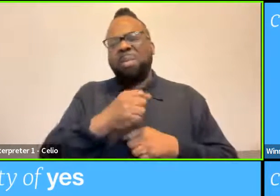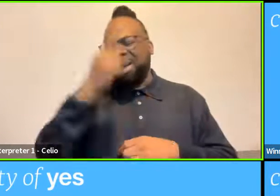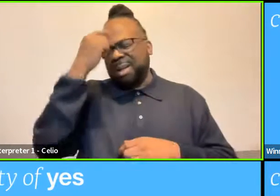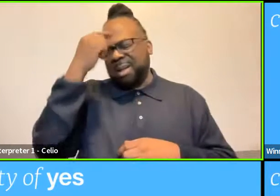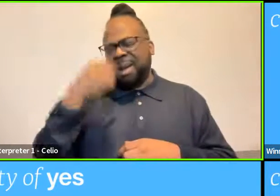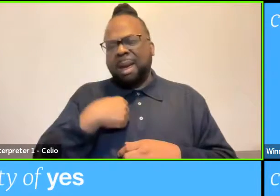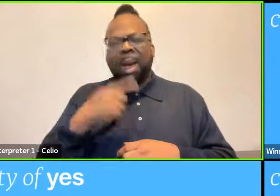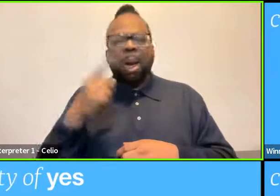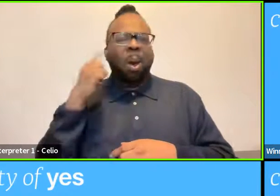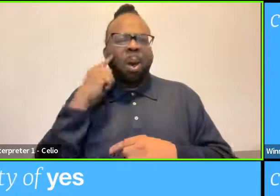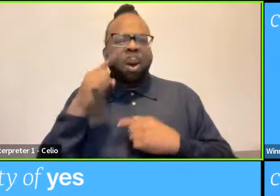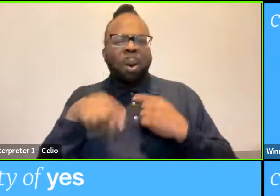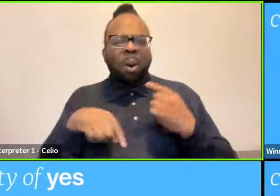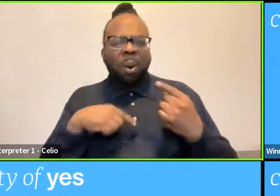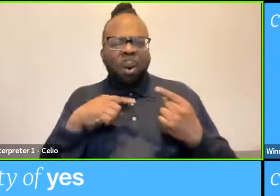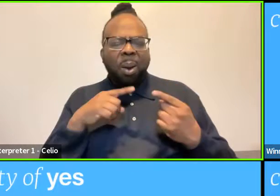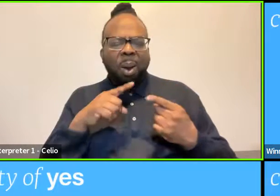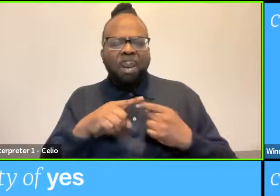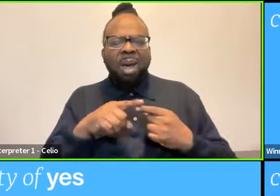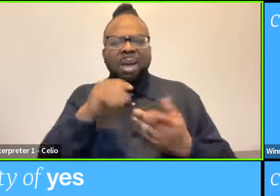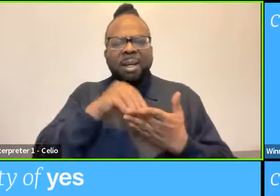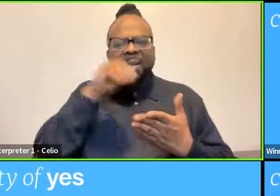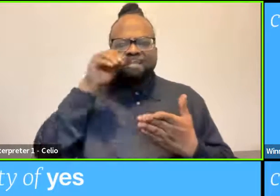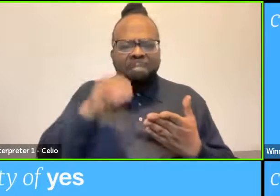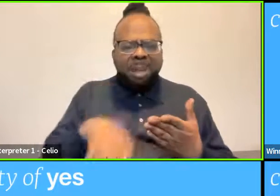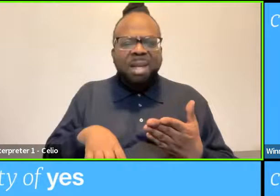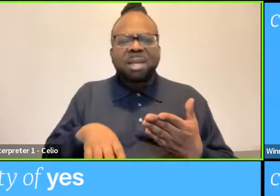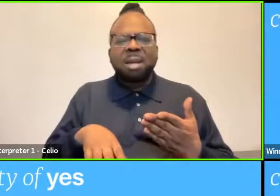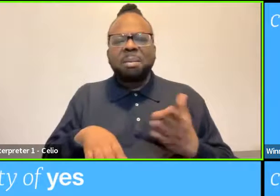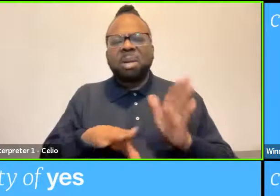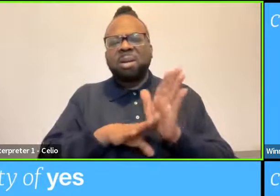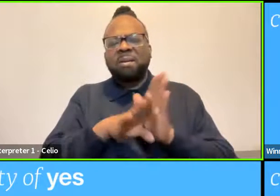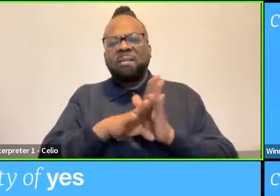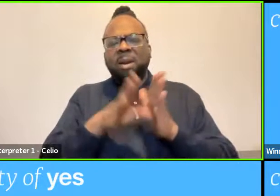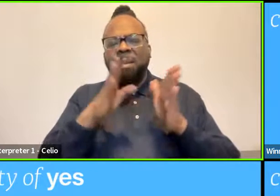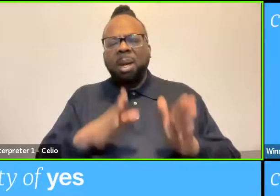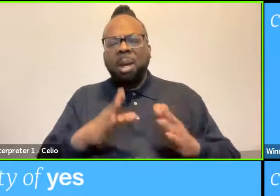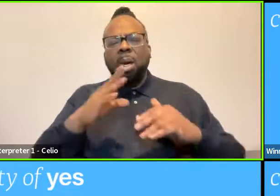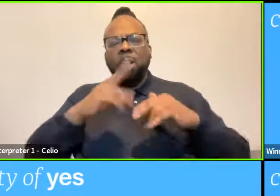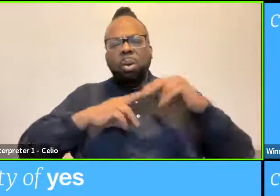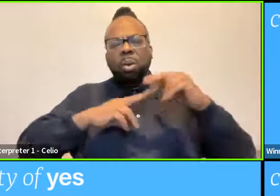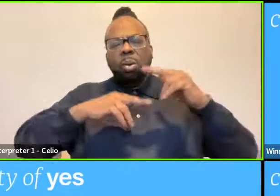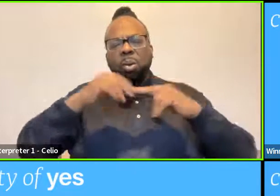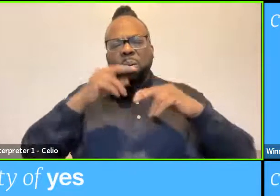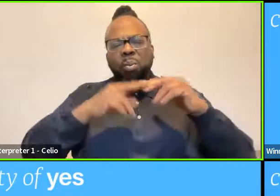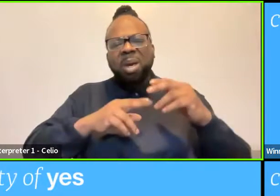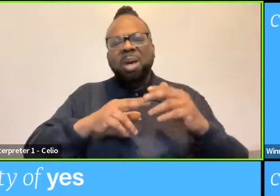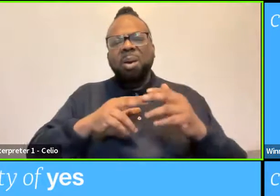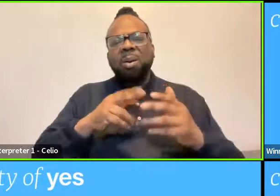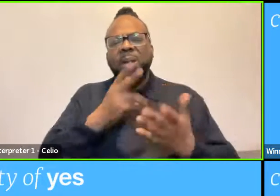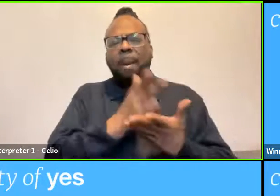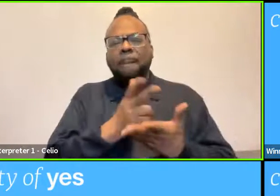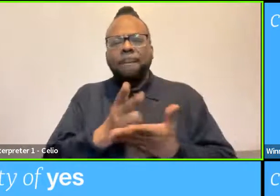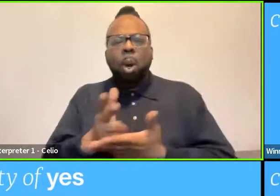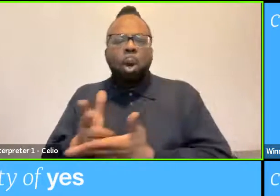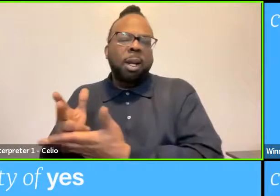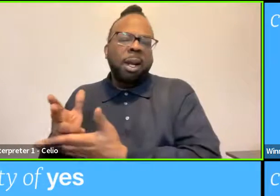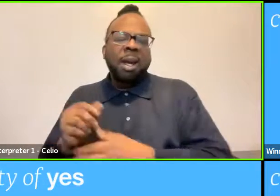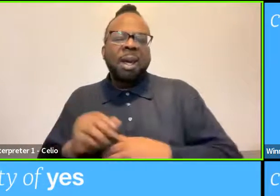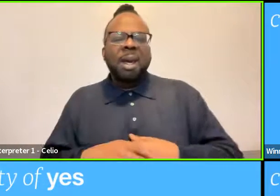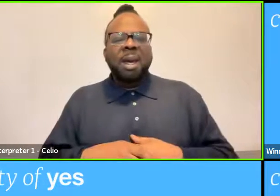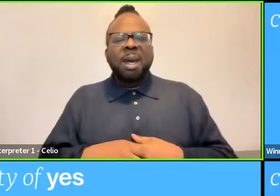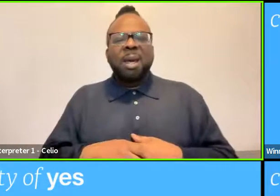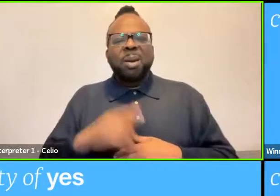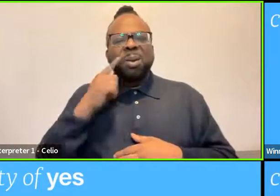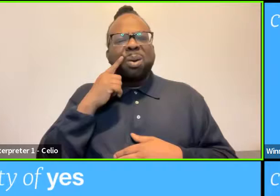the figure that it's expensive for developers to build parking. I don't understand. It's just an open